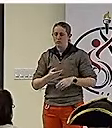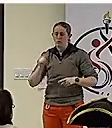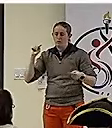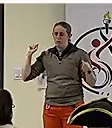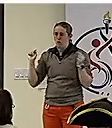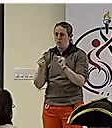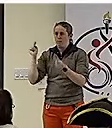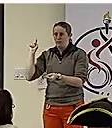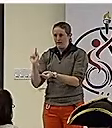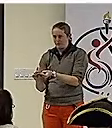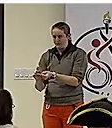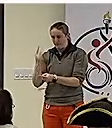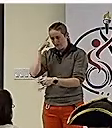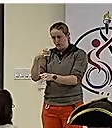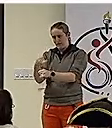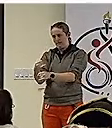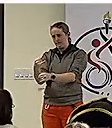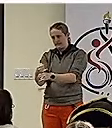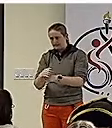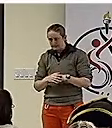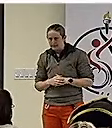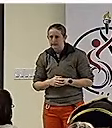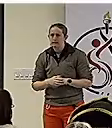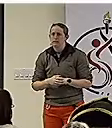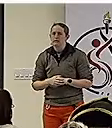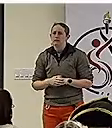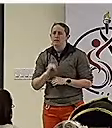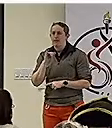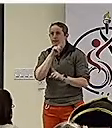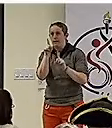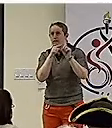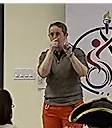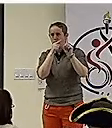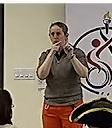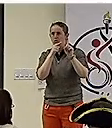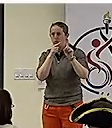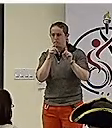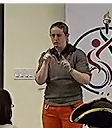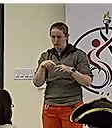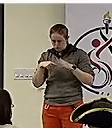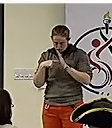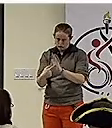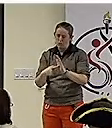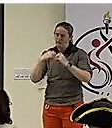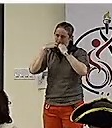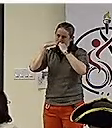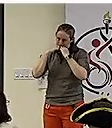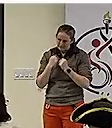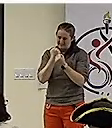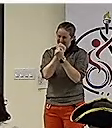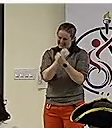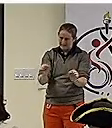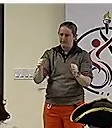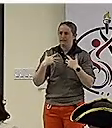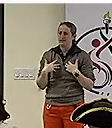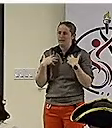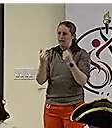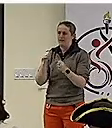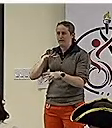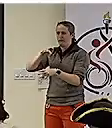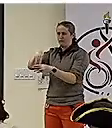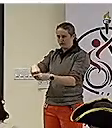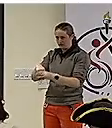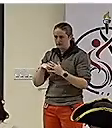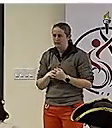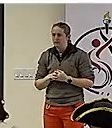campus. This initiative aims to reflect a proactive commitment to student safety, health, and inclusion. Living with a disability